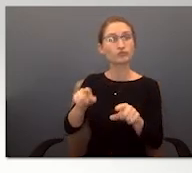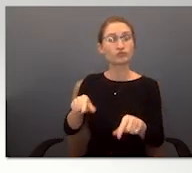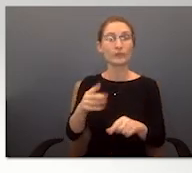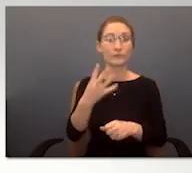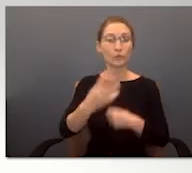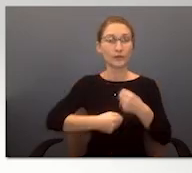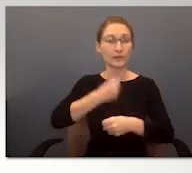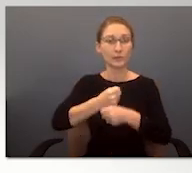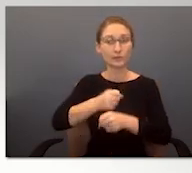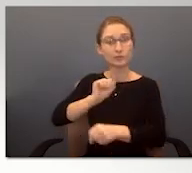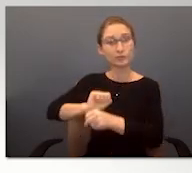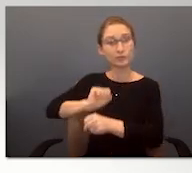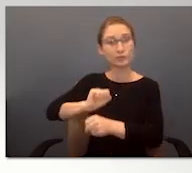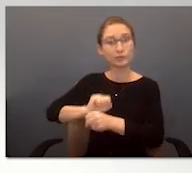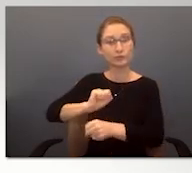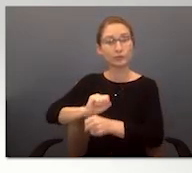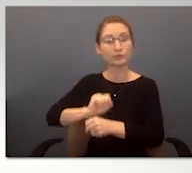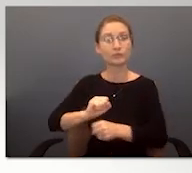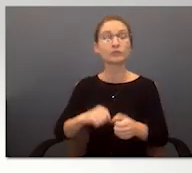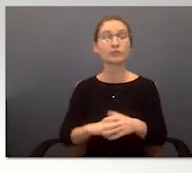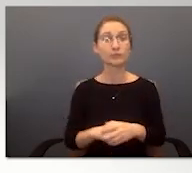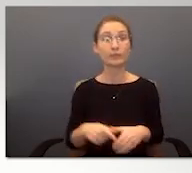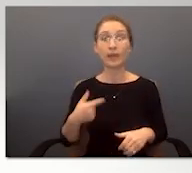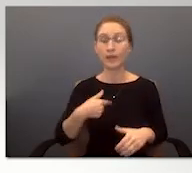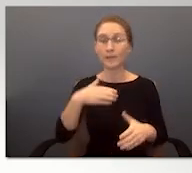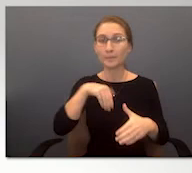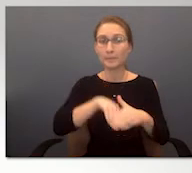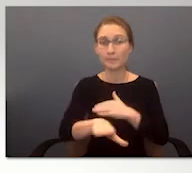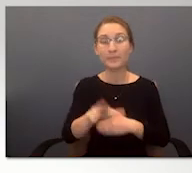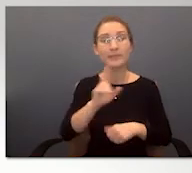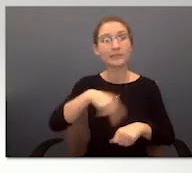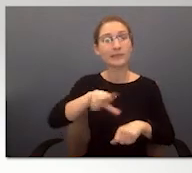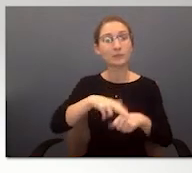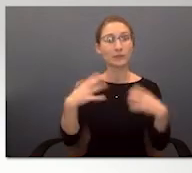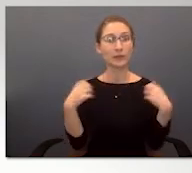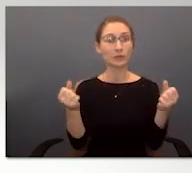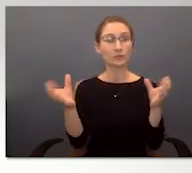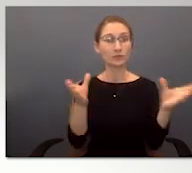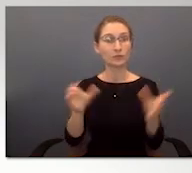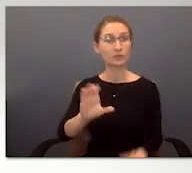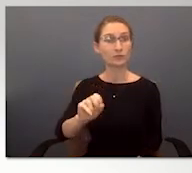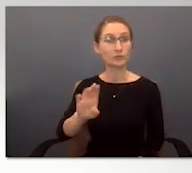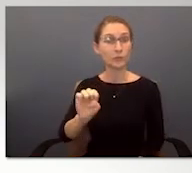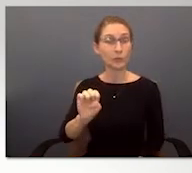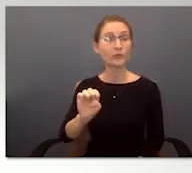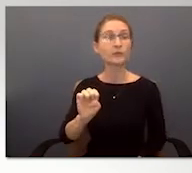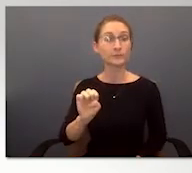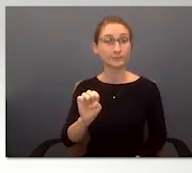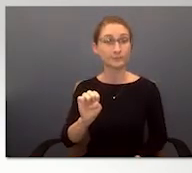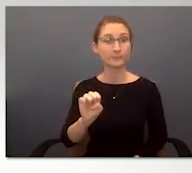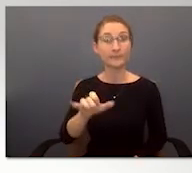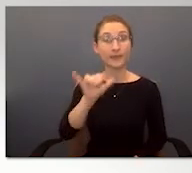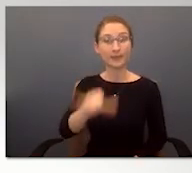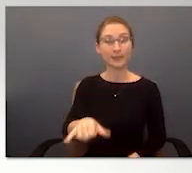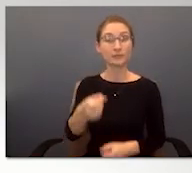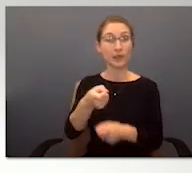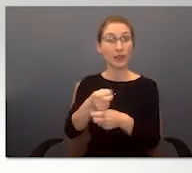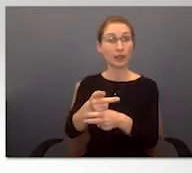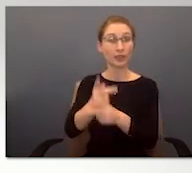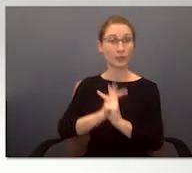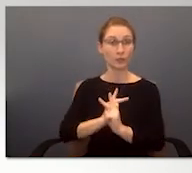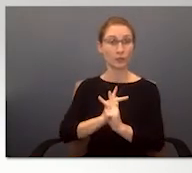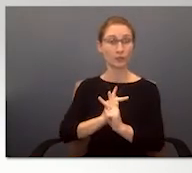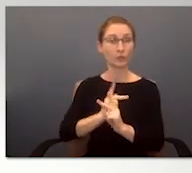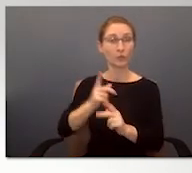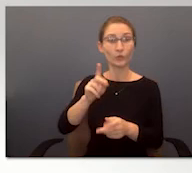at Georgetown in med school, I enrolled in a program called the National Health Service Corps, and that's a loan repayment program. So in return for some